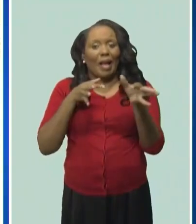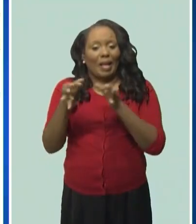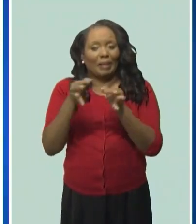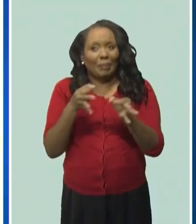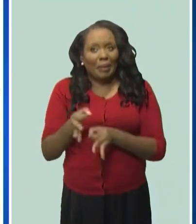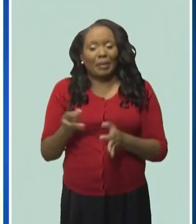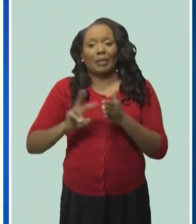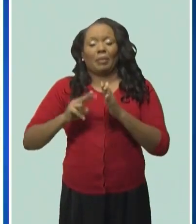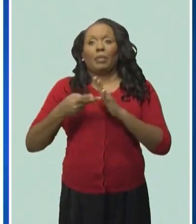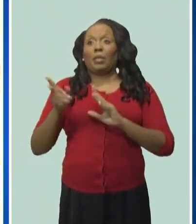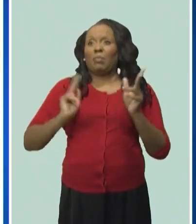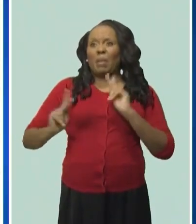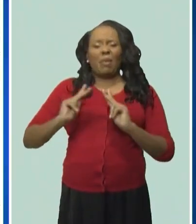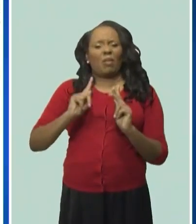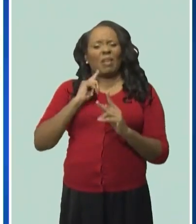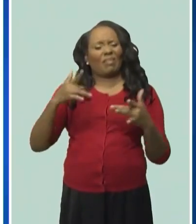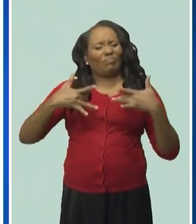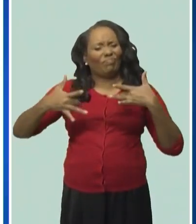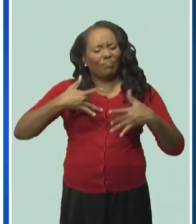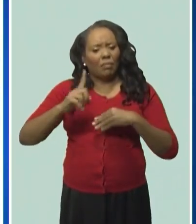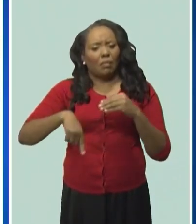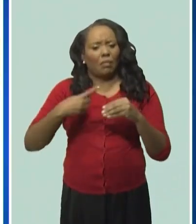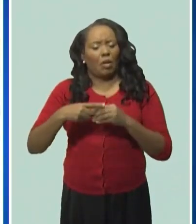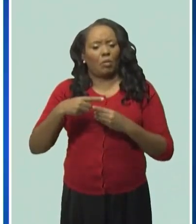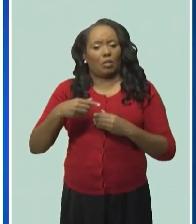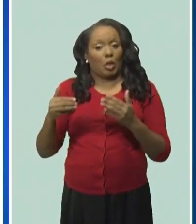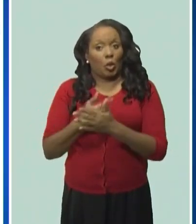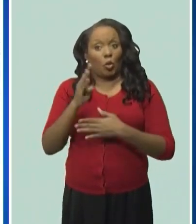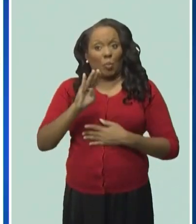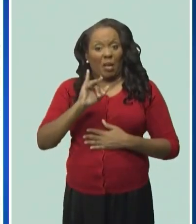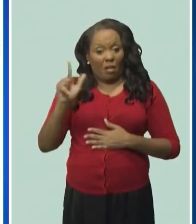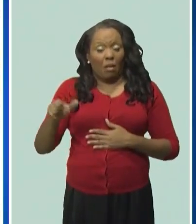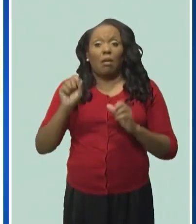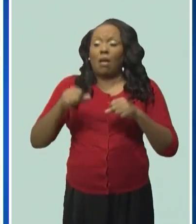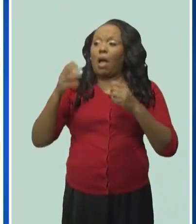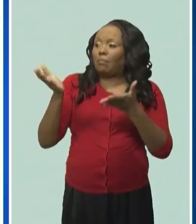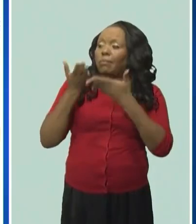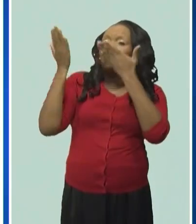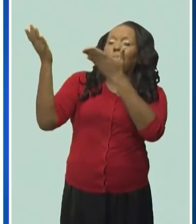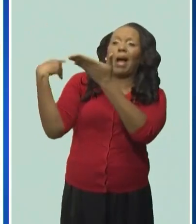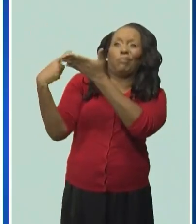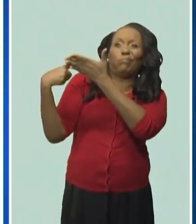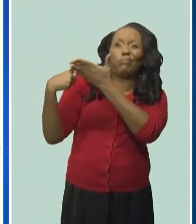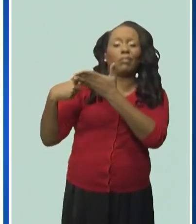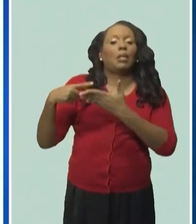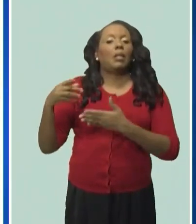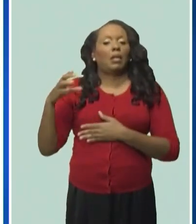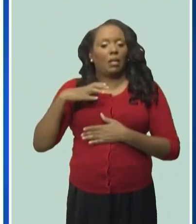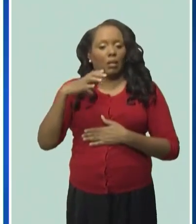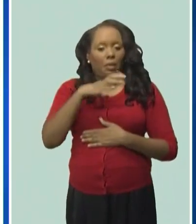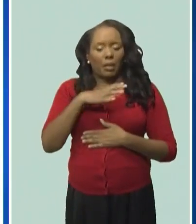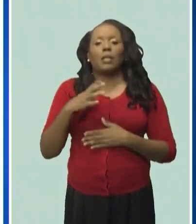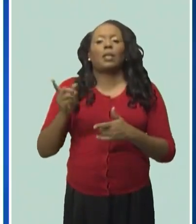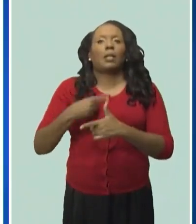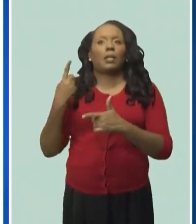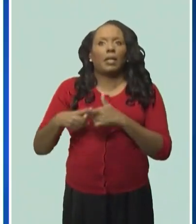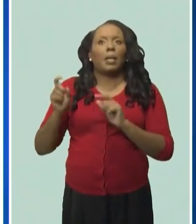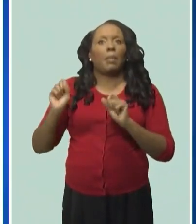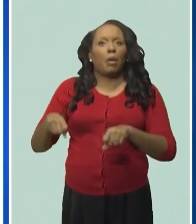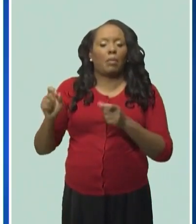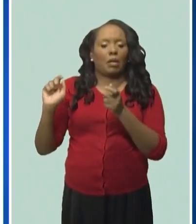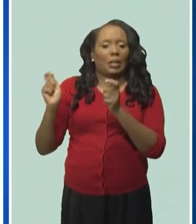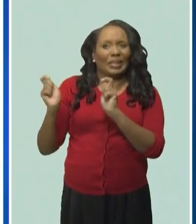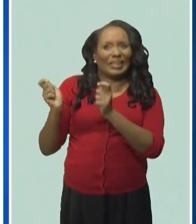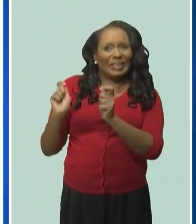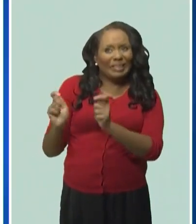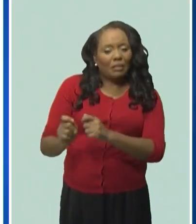allow concerned parties to make presentations before the committee and creates the potential for amendments to be made. We're not in any hurry.